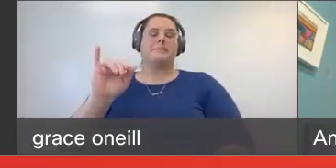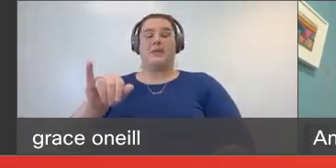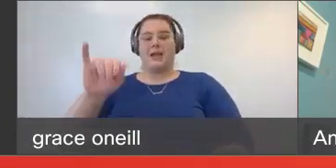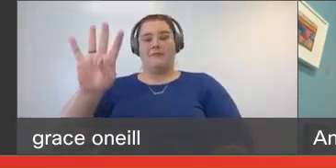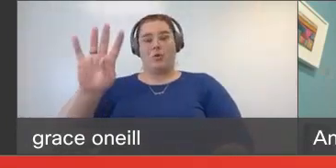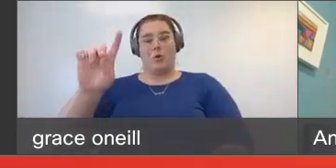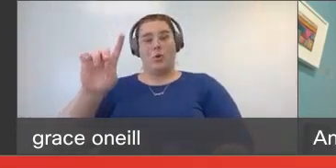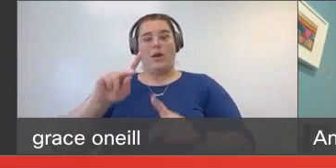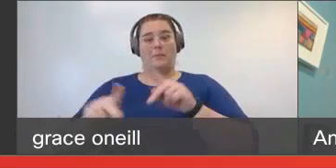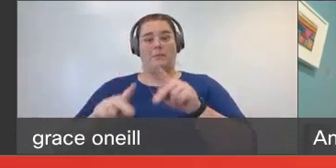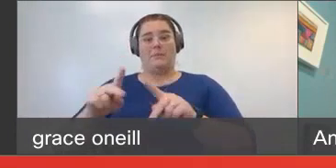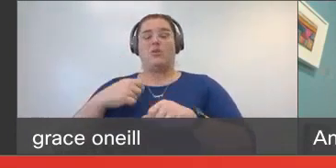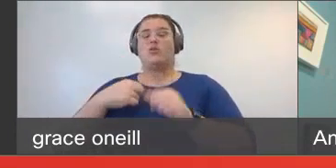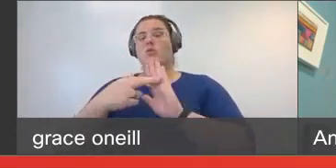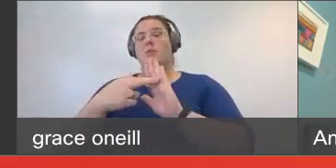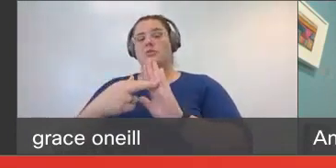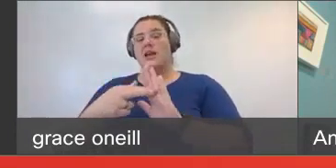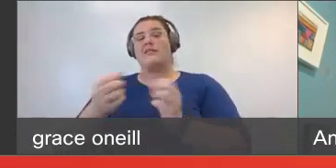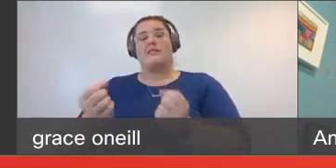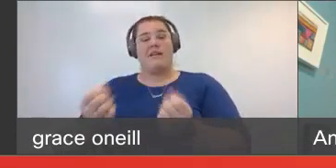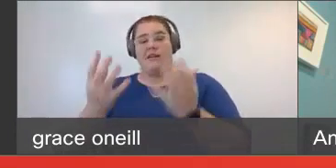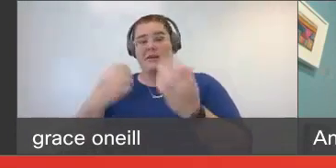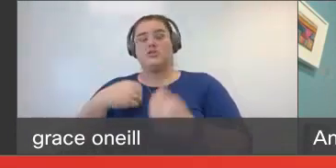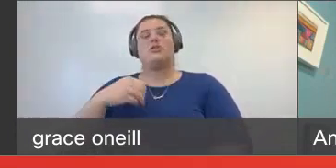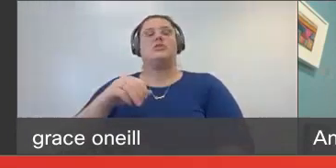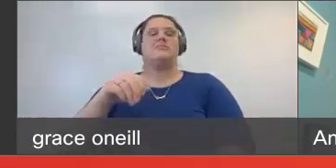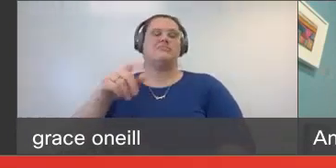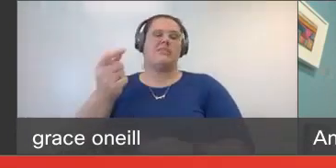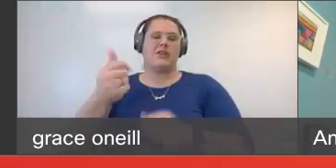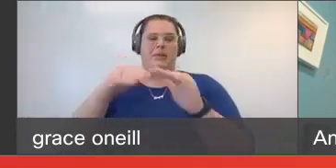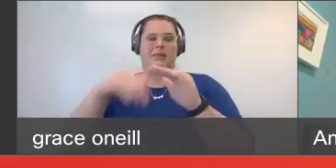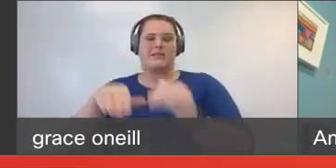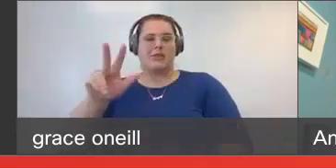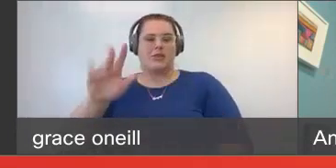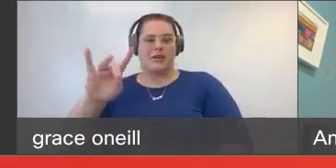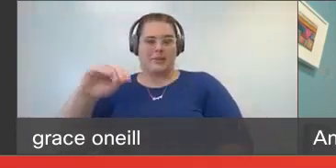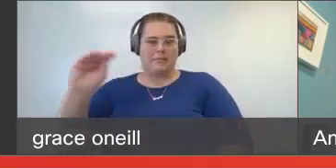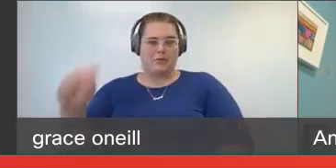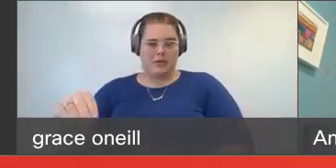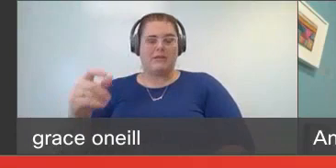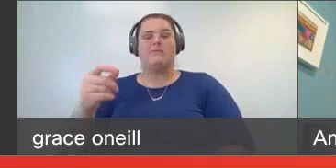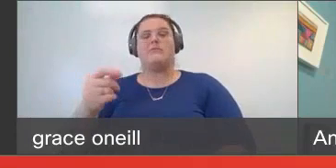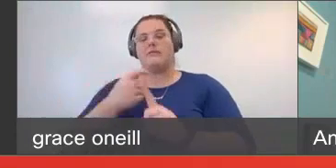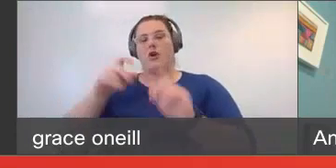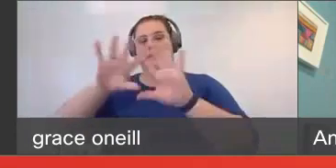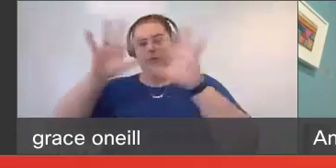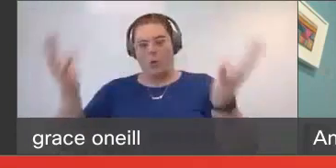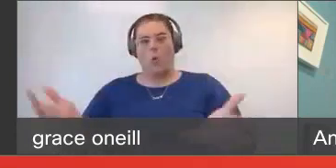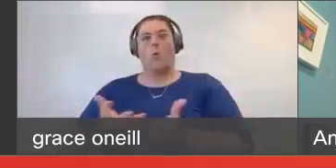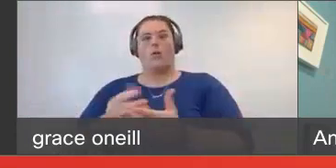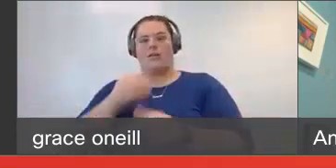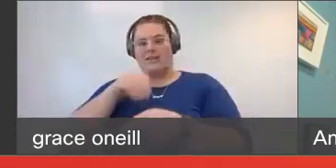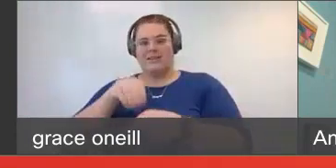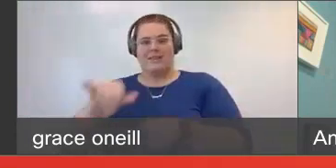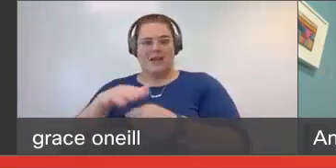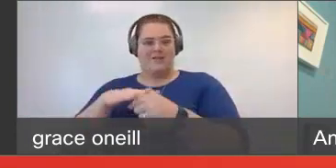have contracted COVID represent just under 38% of people in residential habilitation who've